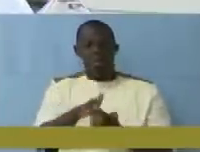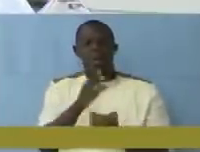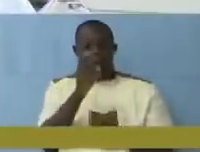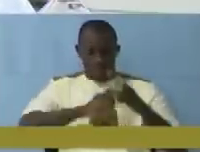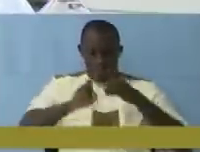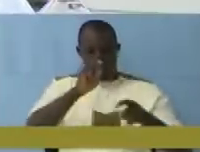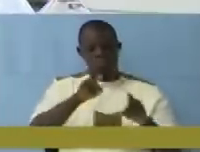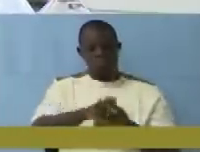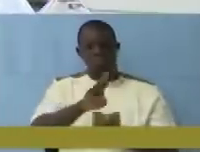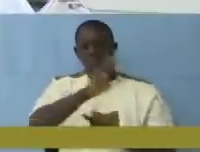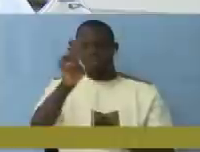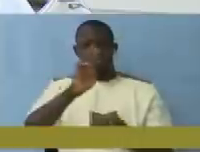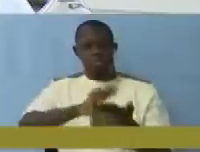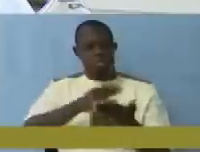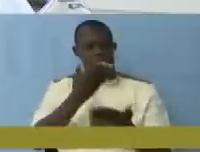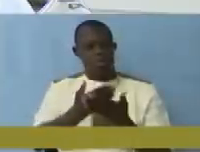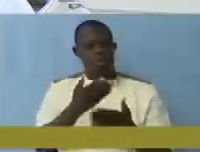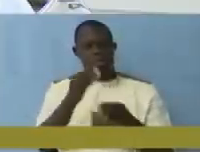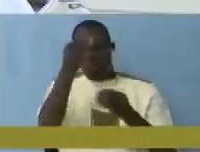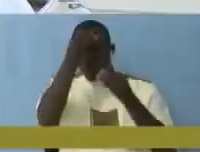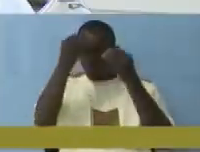my words. I'll